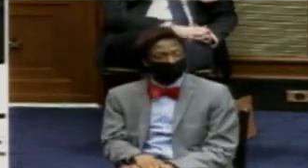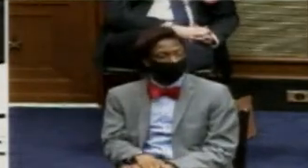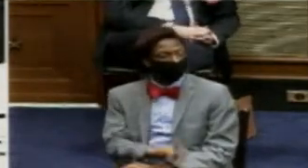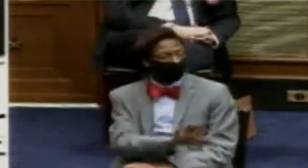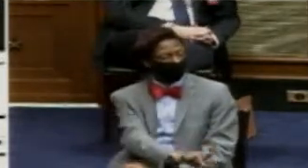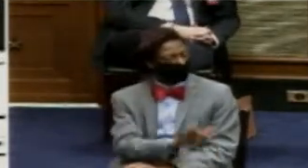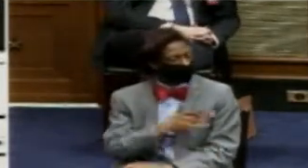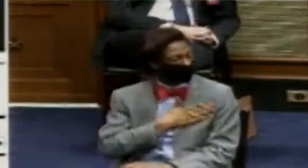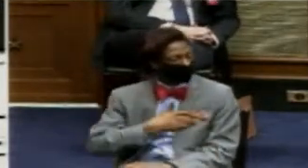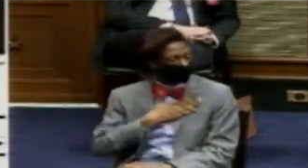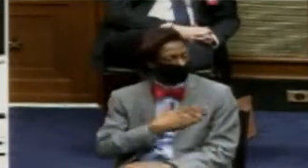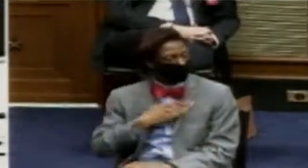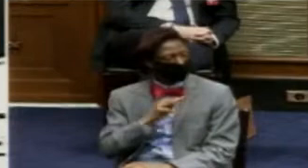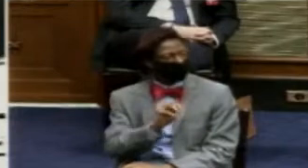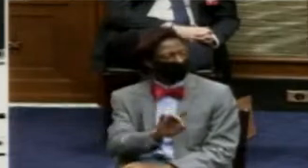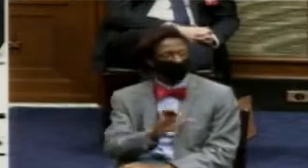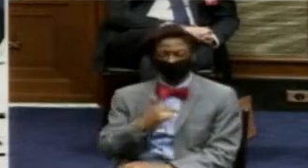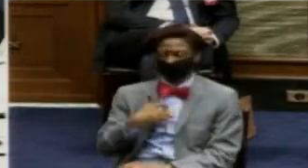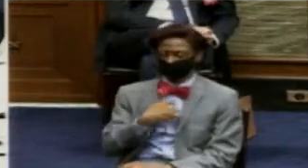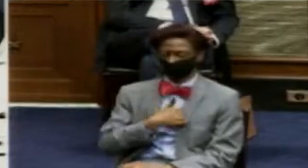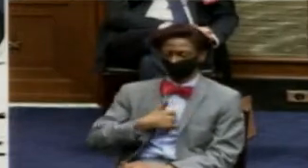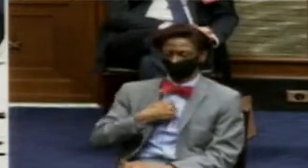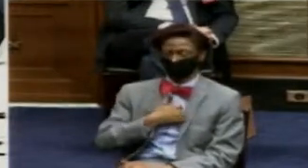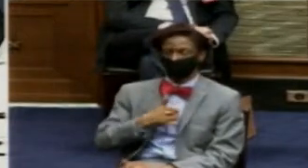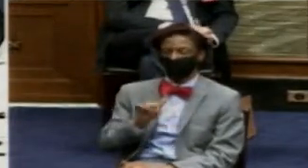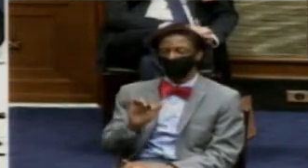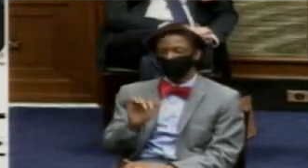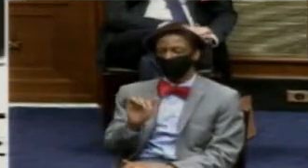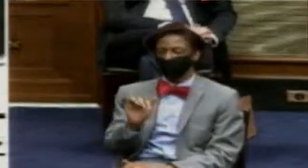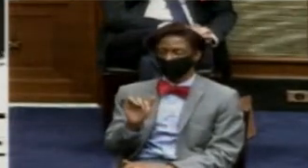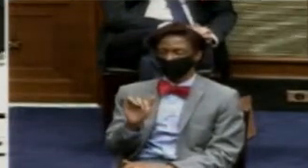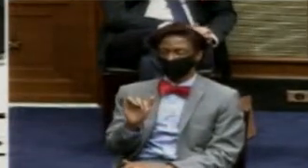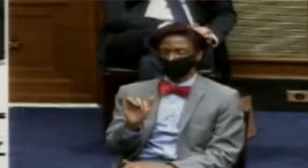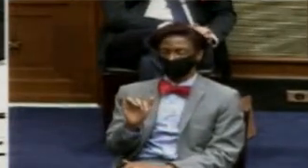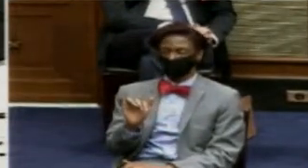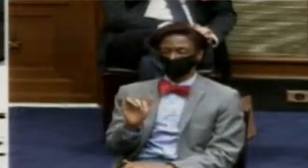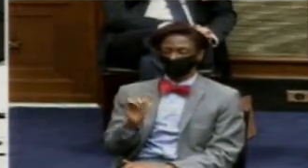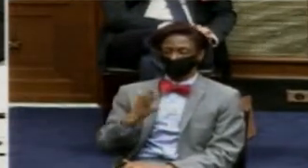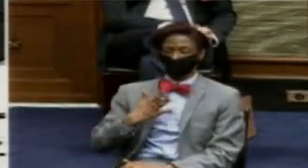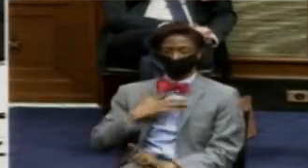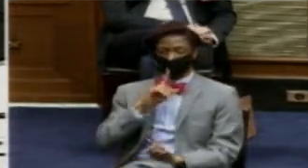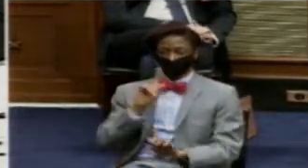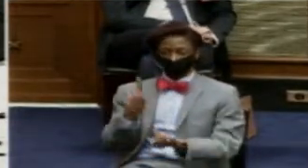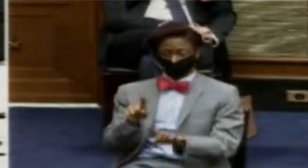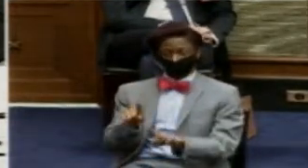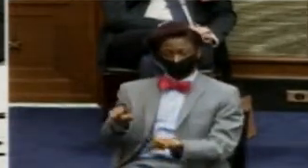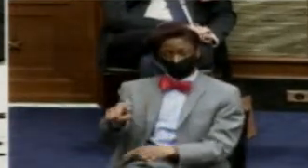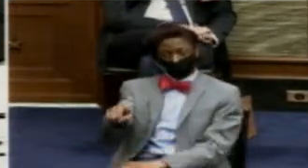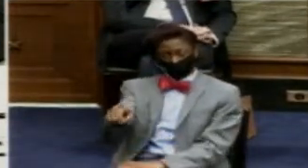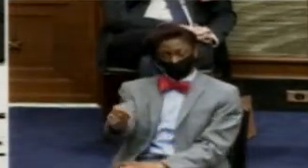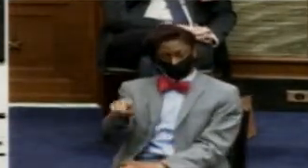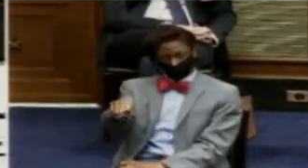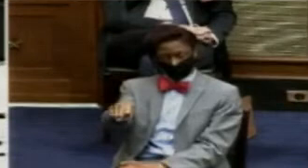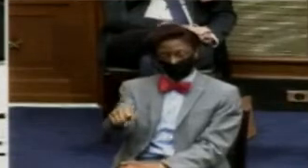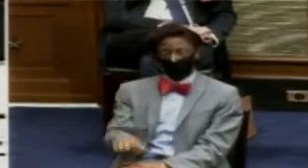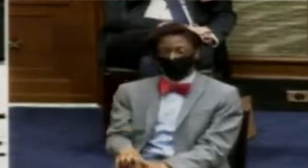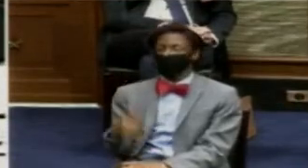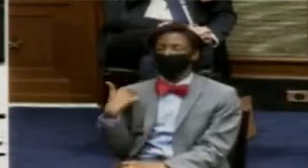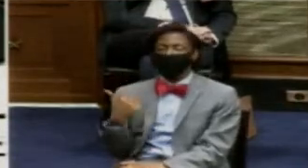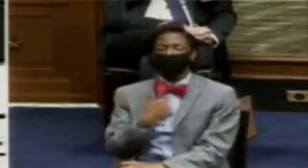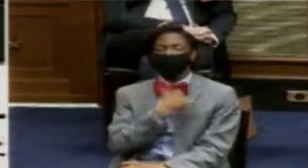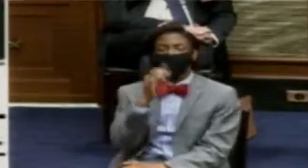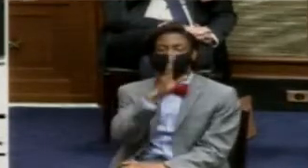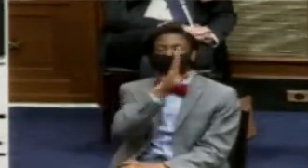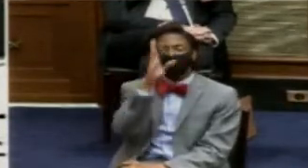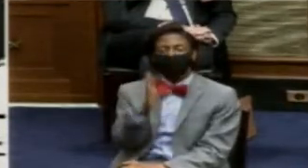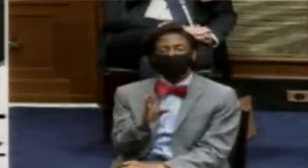Please turn your mic on. I'm sorry, Congressman. My response was it should be. We never